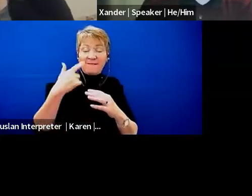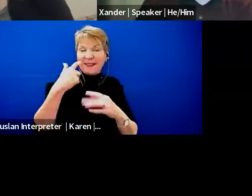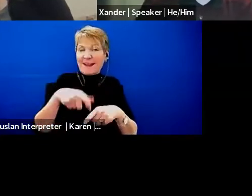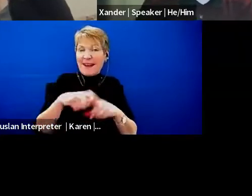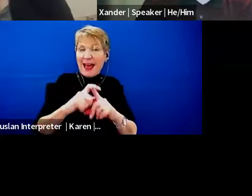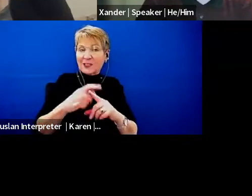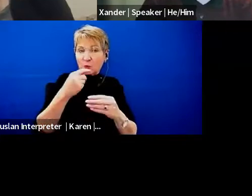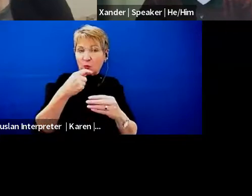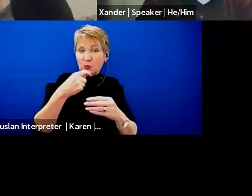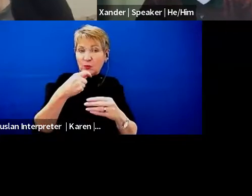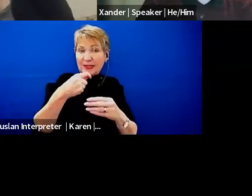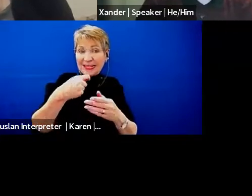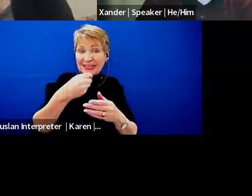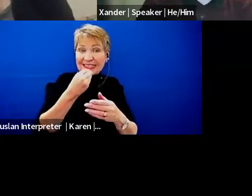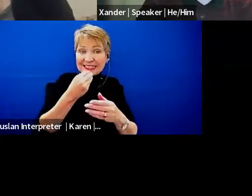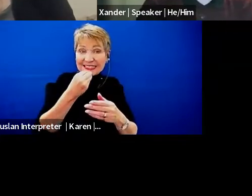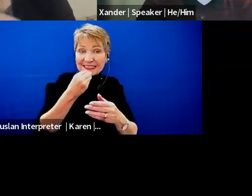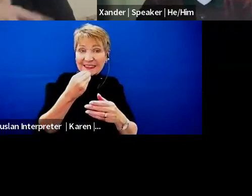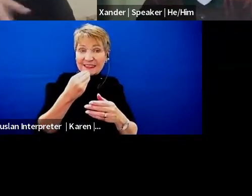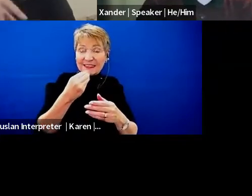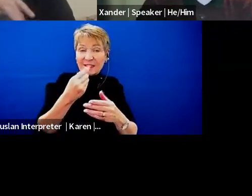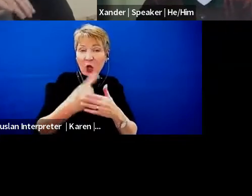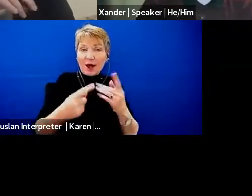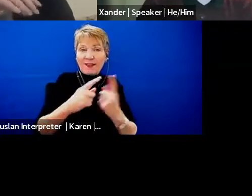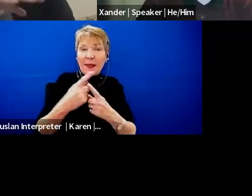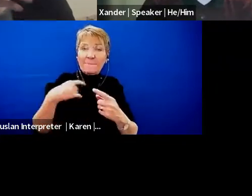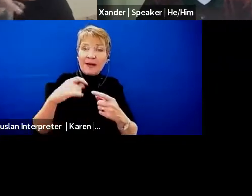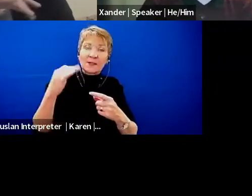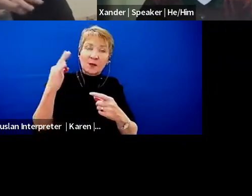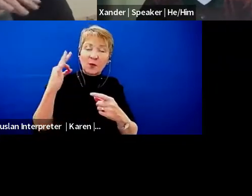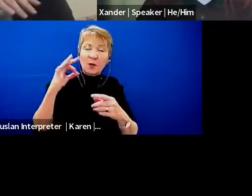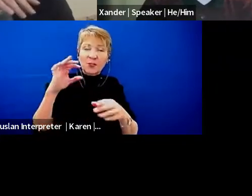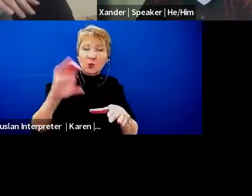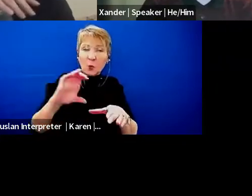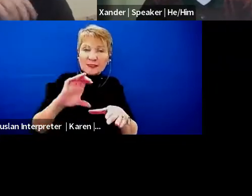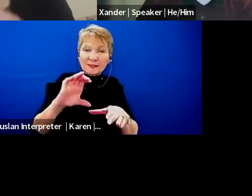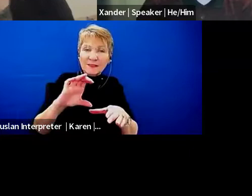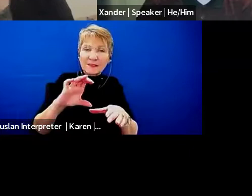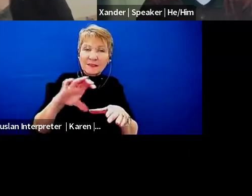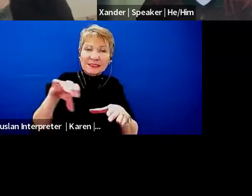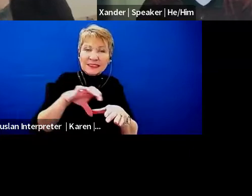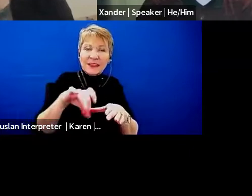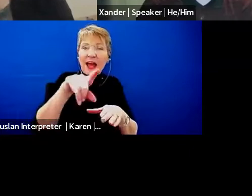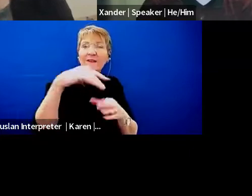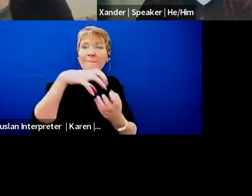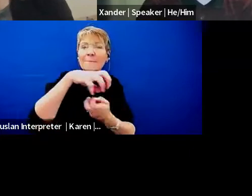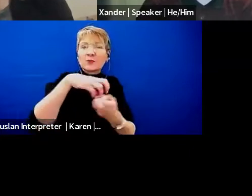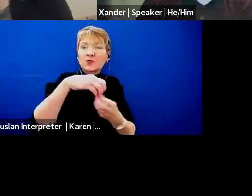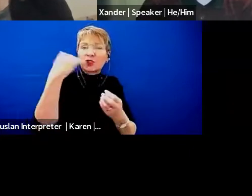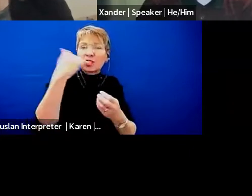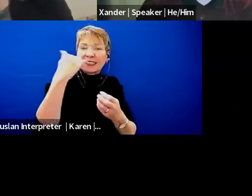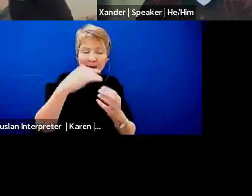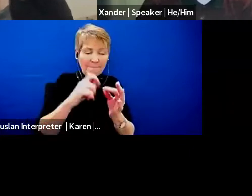lot, and the only way I would eat was to have white sauce, or what is known as bechamel sauce, on top of